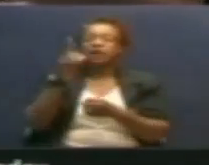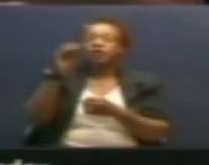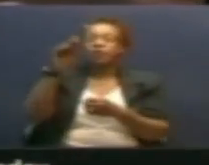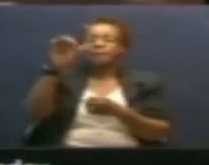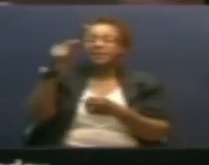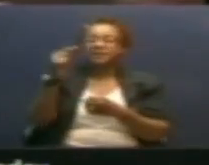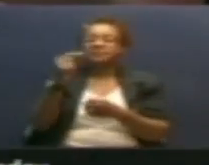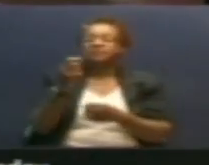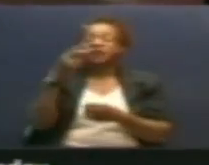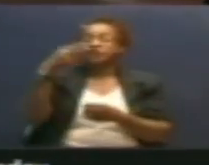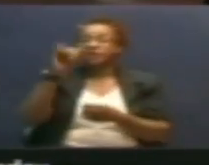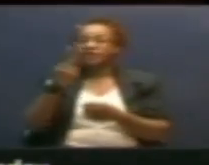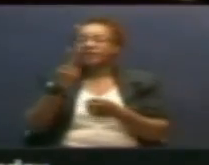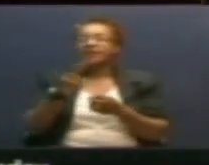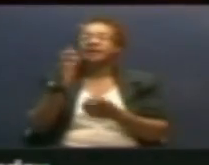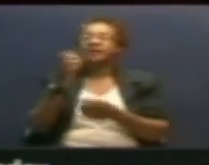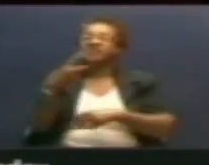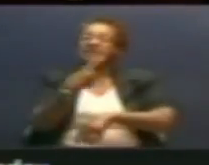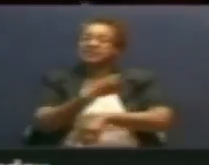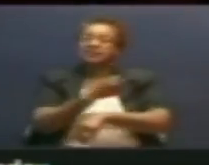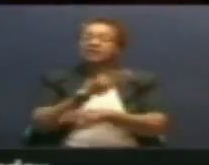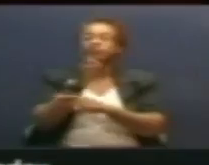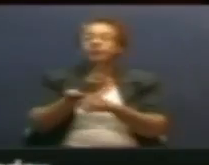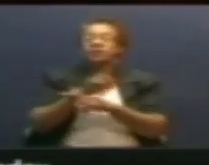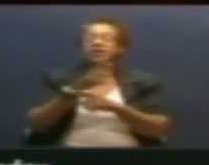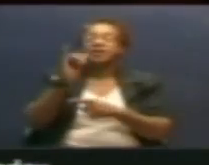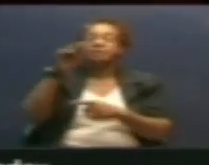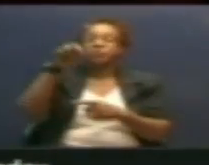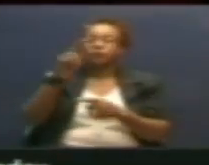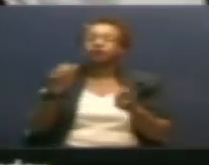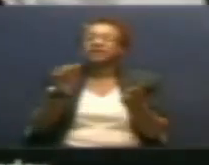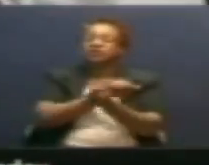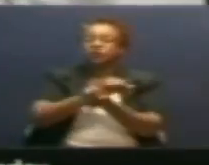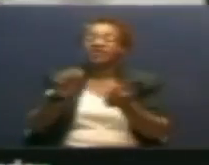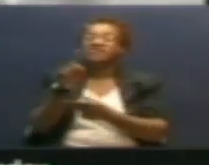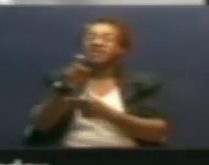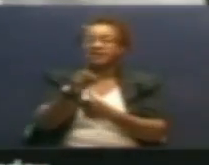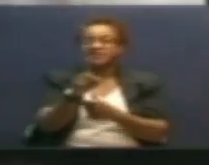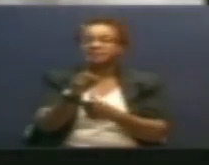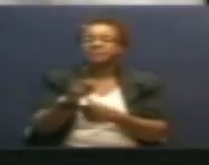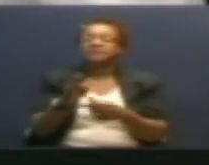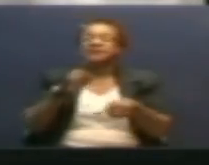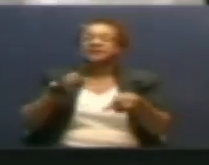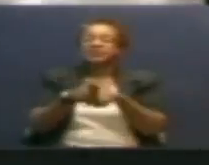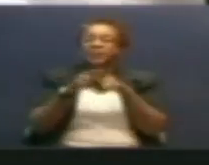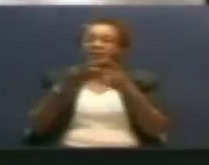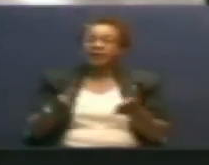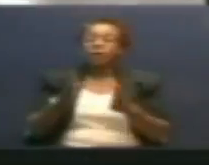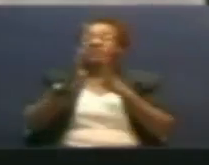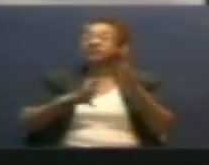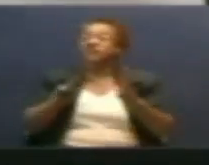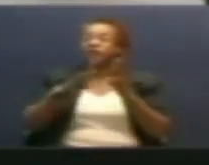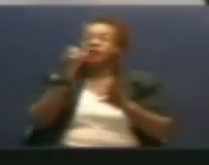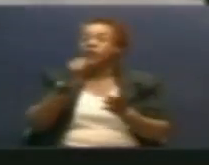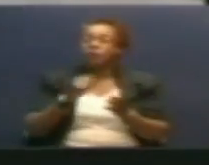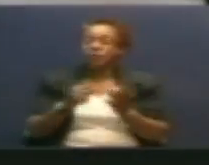and a vaccine that induces the immune system to destroy the infected cells. While the virus is undetectable in the 44-year-old's